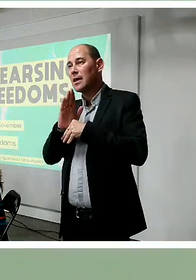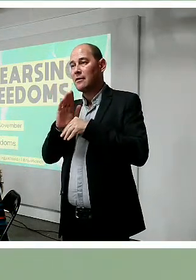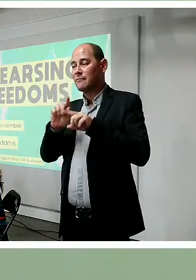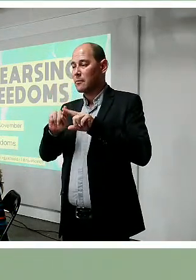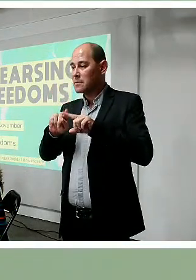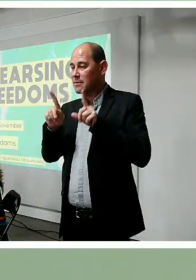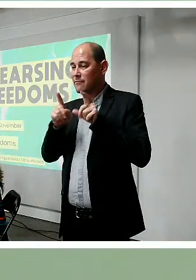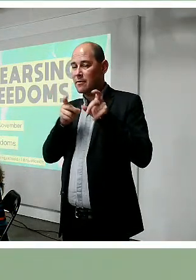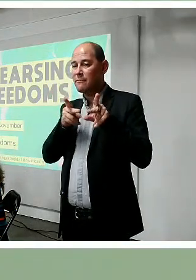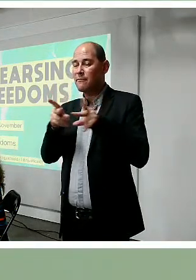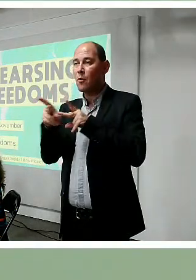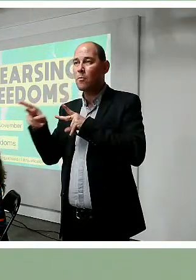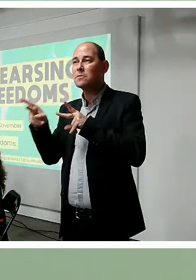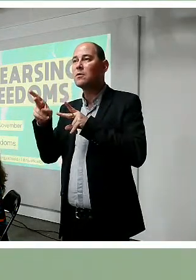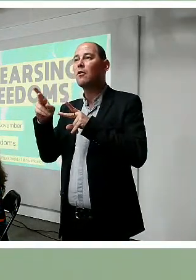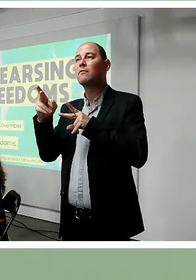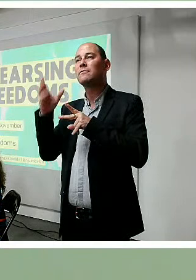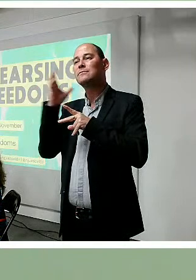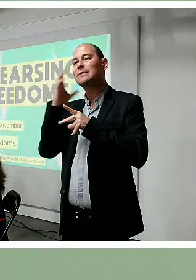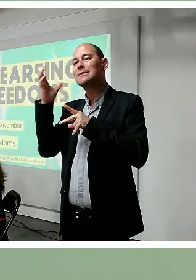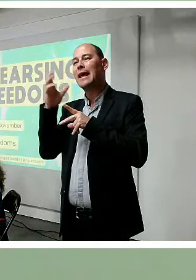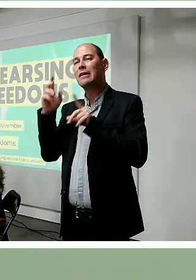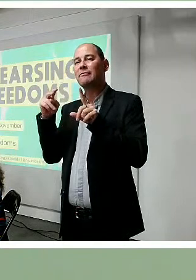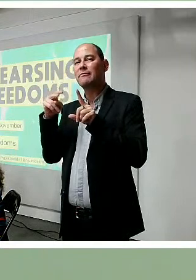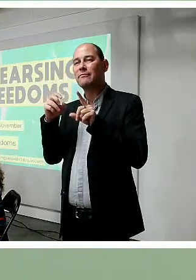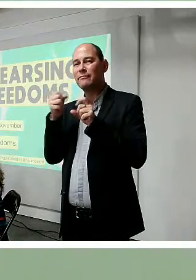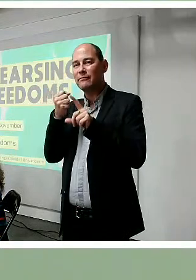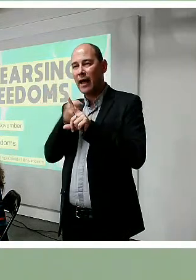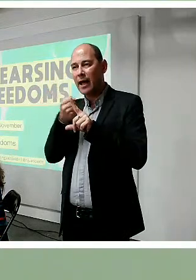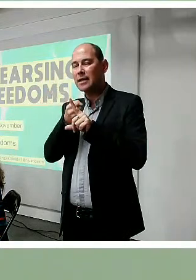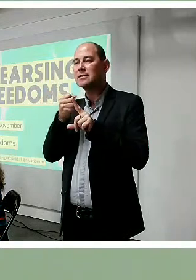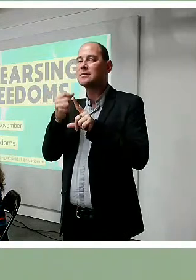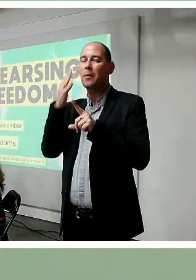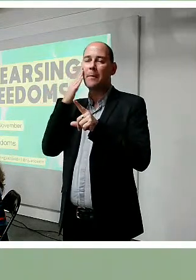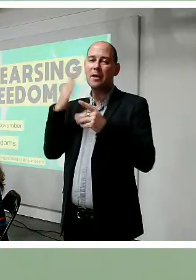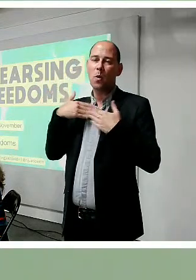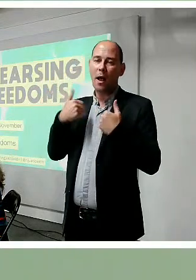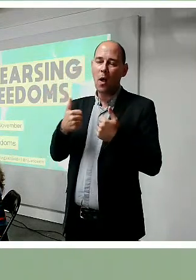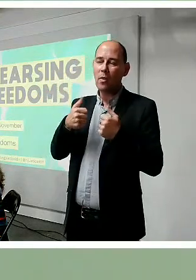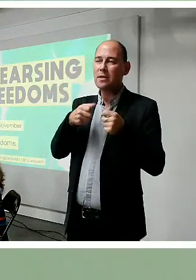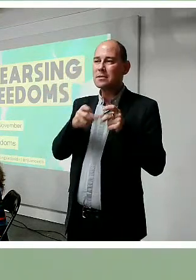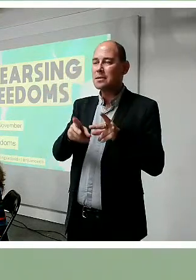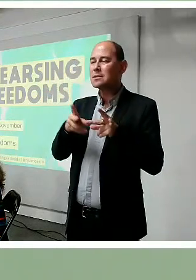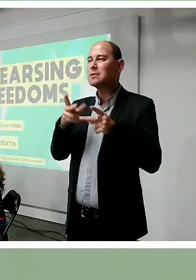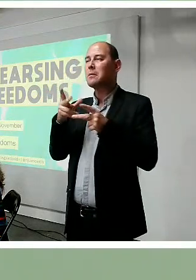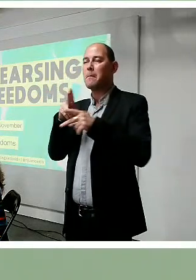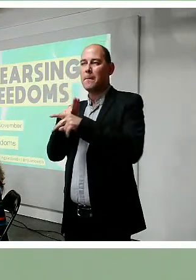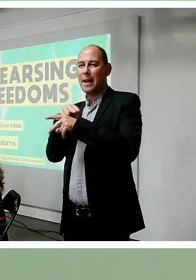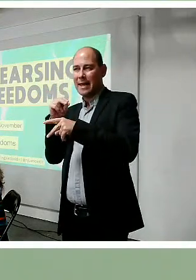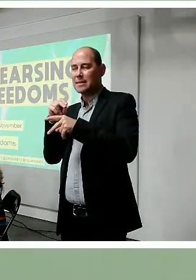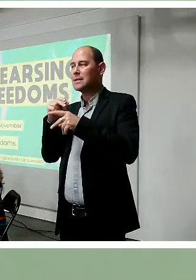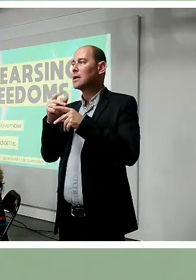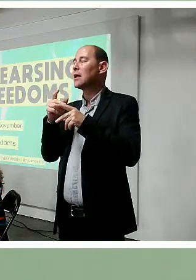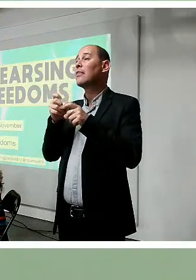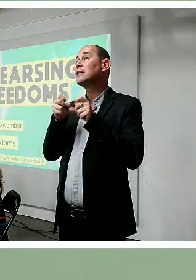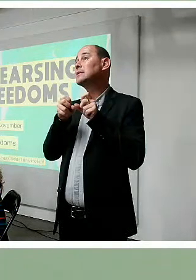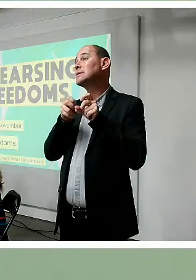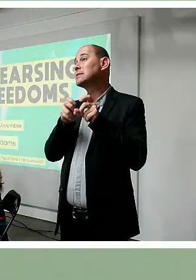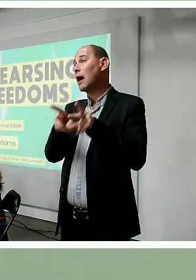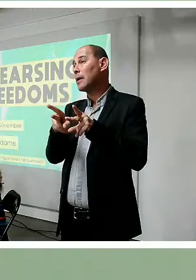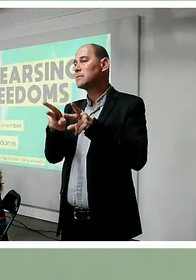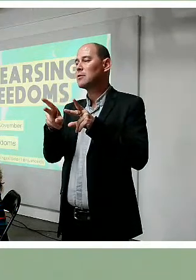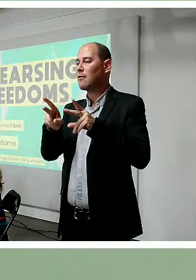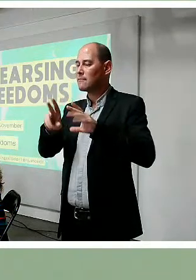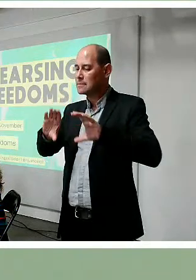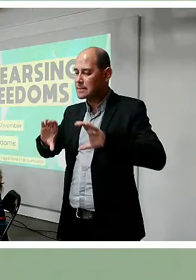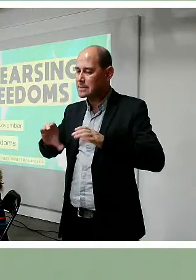state violence, so welfare system, mental health system, policing, and the kinds of solidarity forged